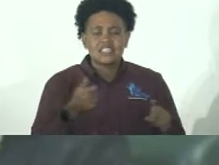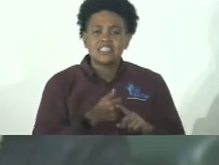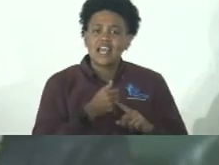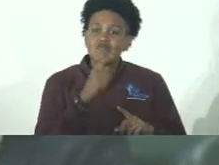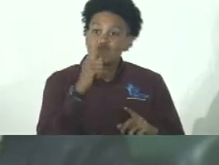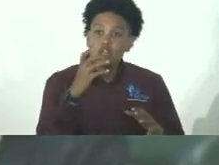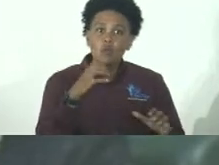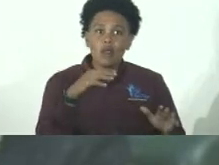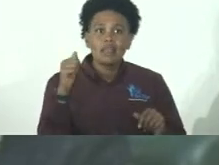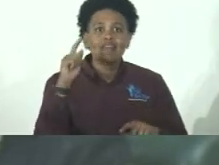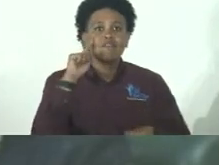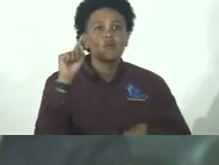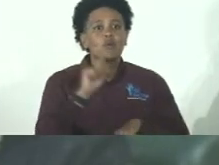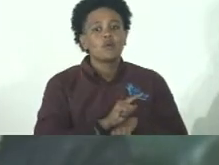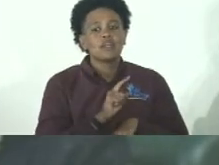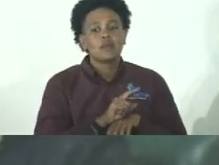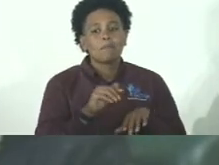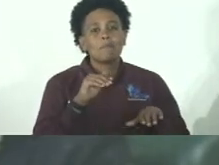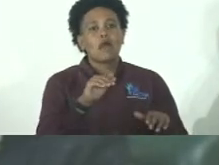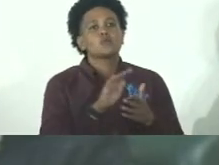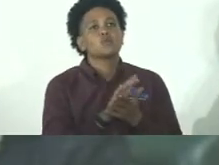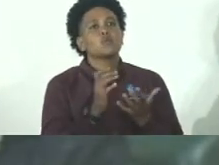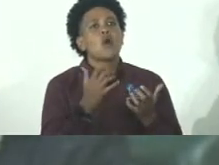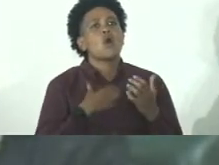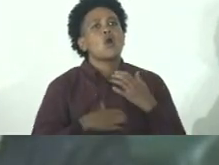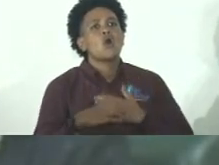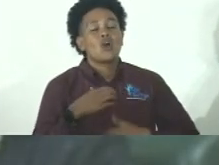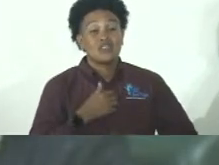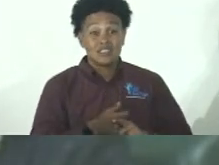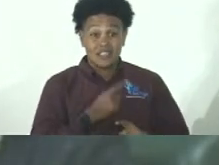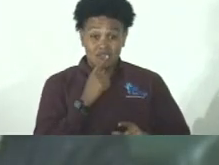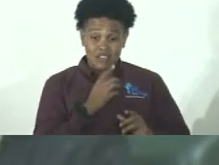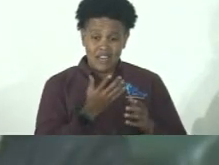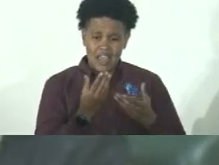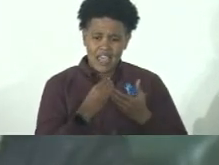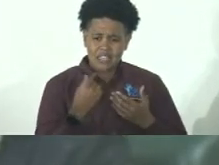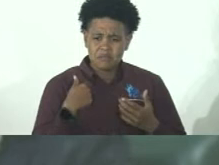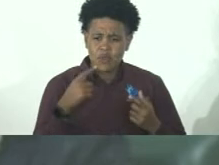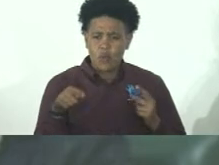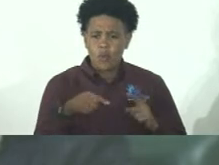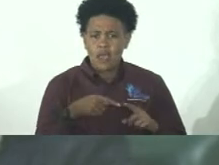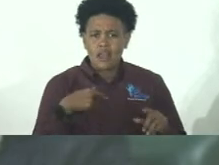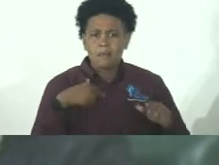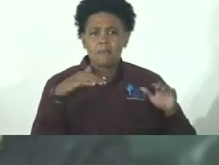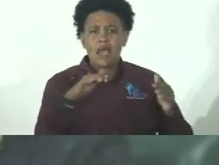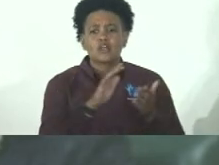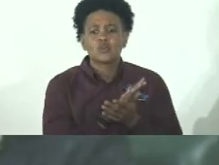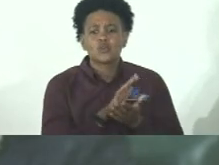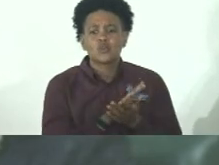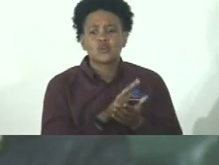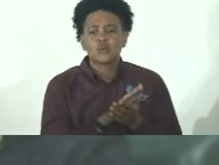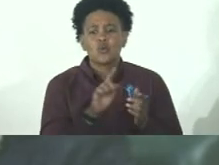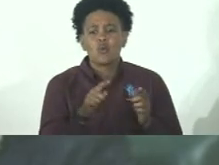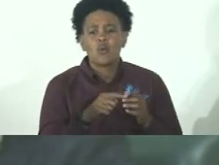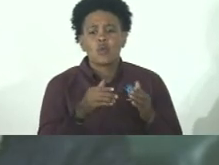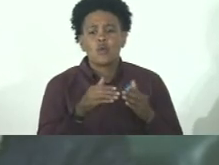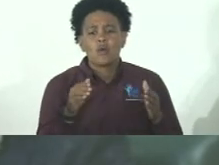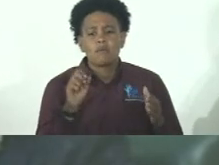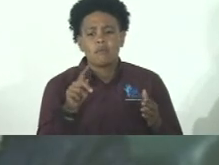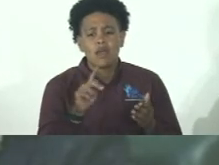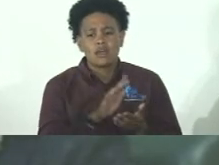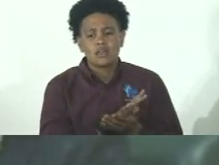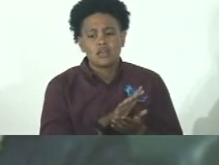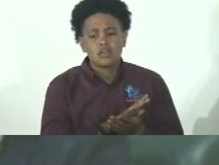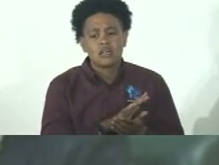really want to go back to school and of course they engaged me wanting to know when we can reopen schools